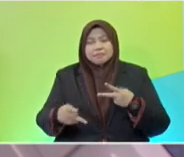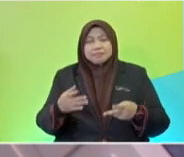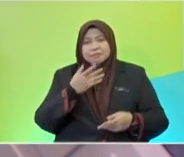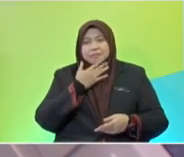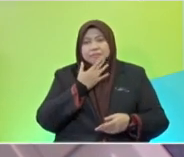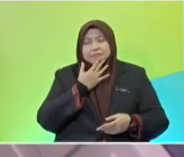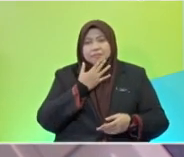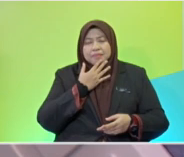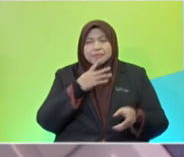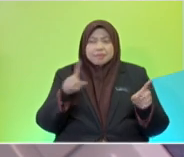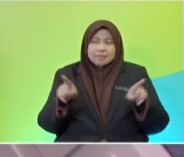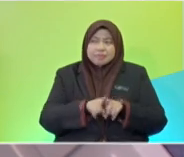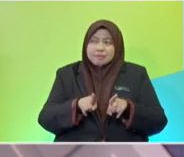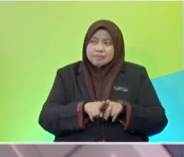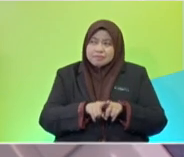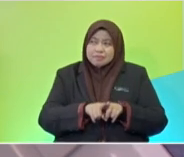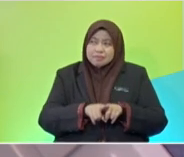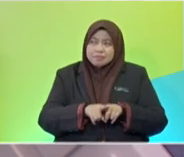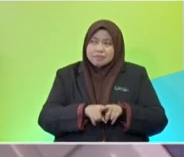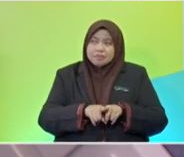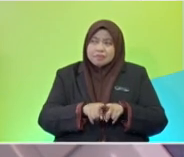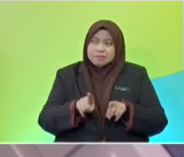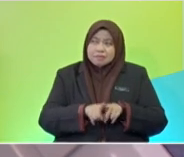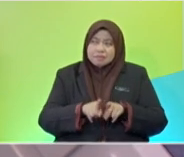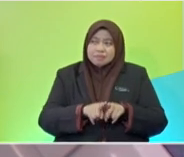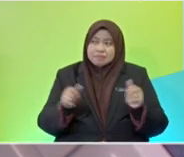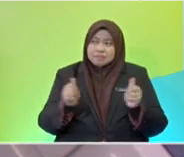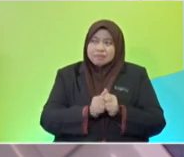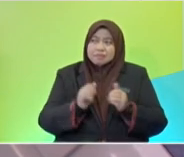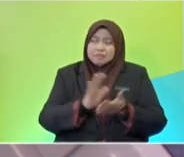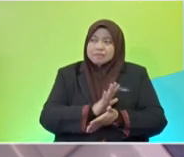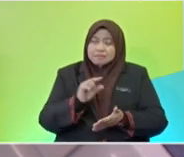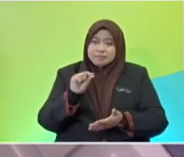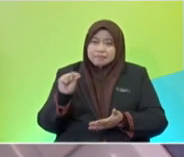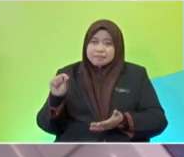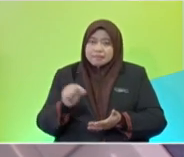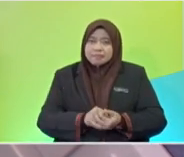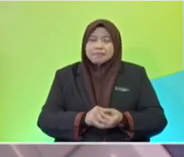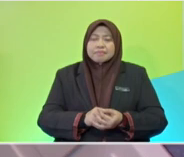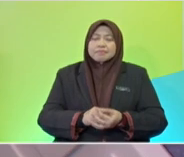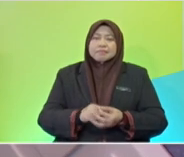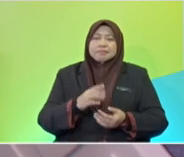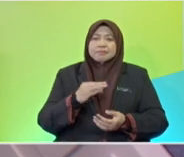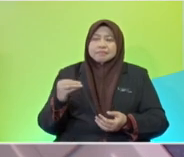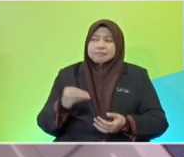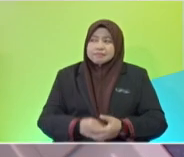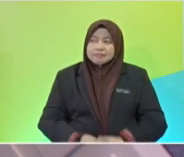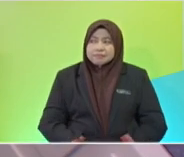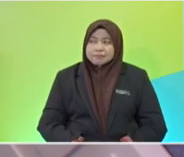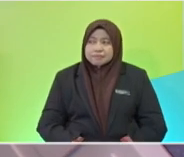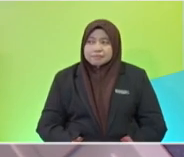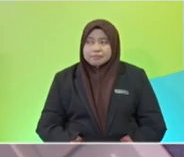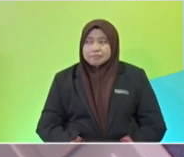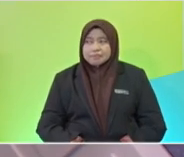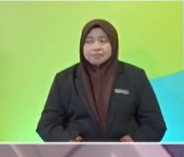the same, the clarity of the shadow, quite the same with the tracing paper, and also, clear